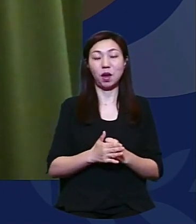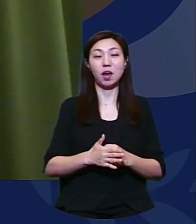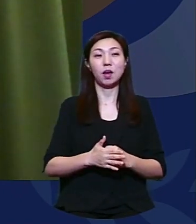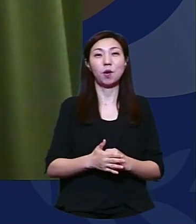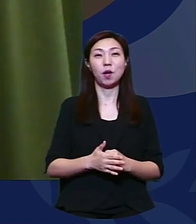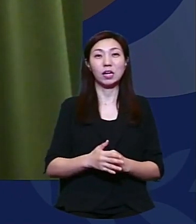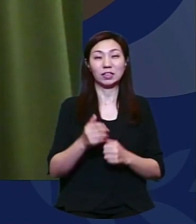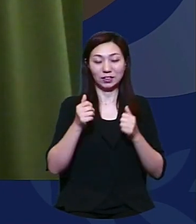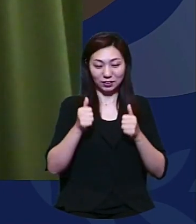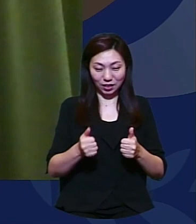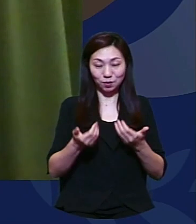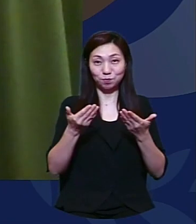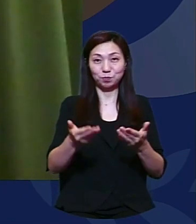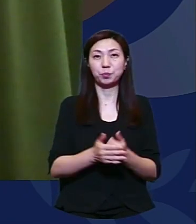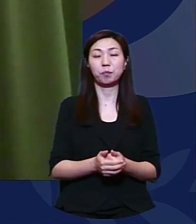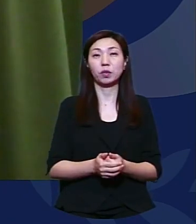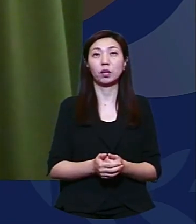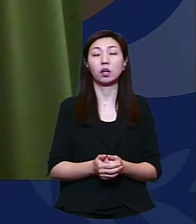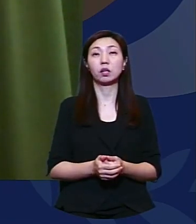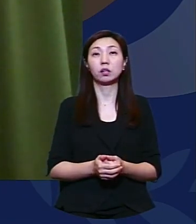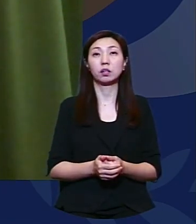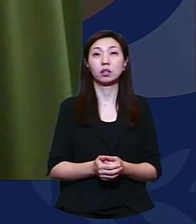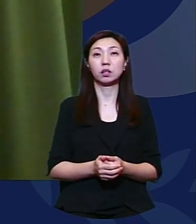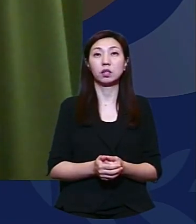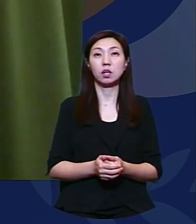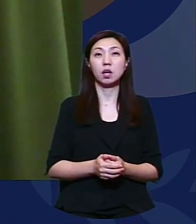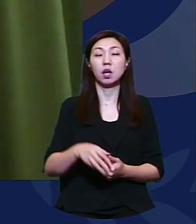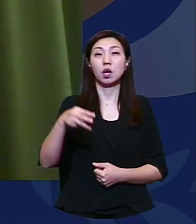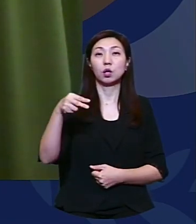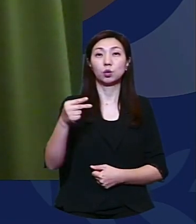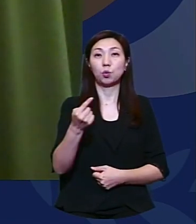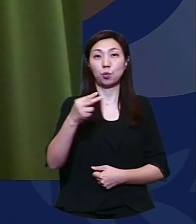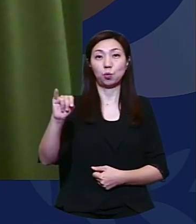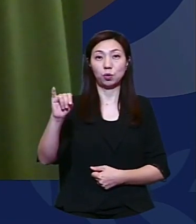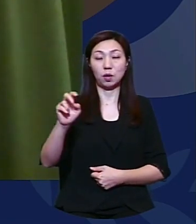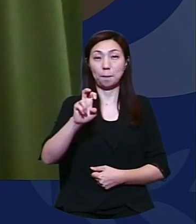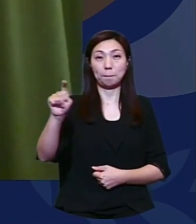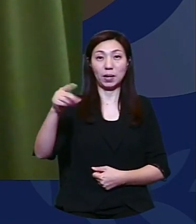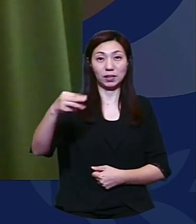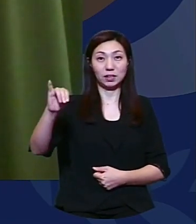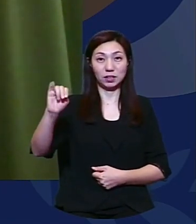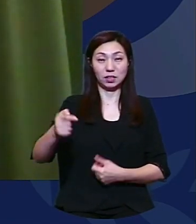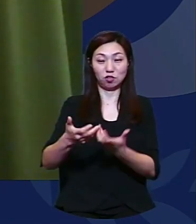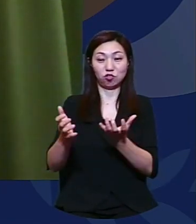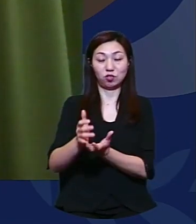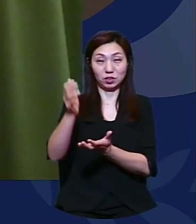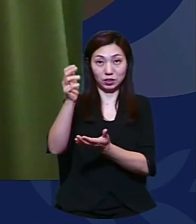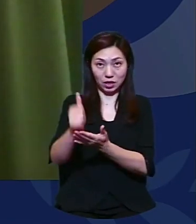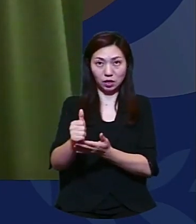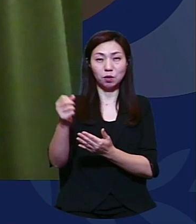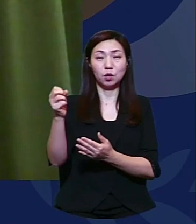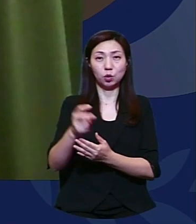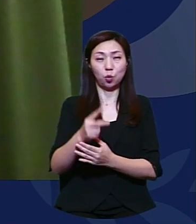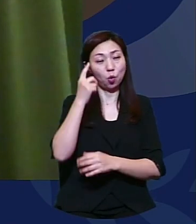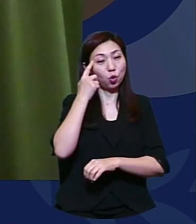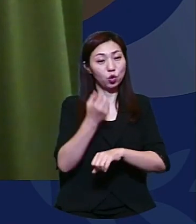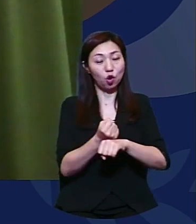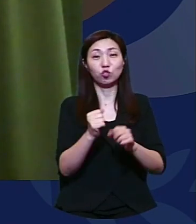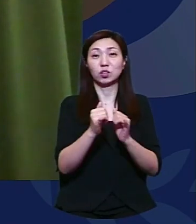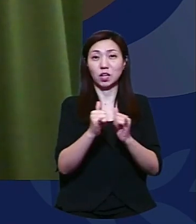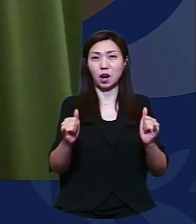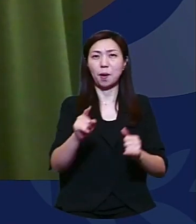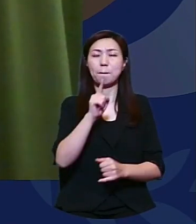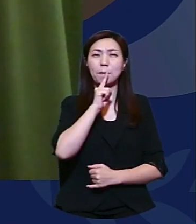and Chiyoung and then build off of them for a moment. As we know, countries around the world are in the midst of an historic digital